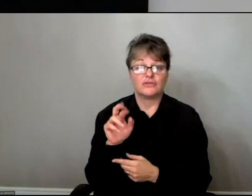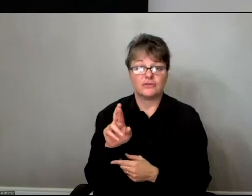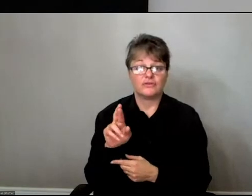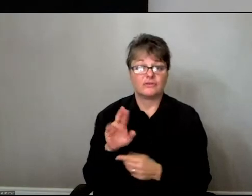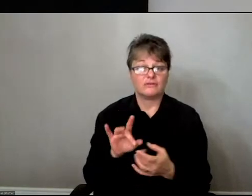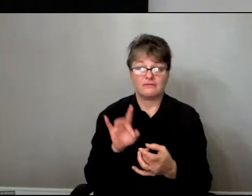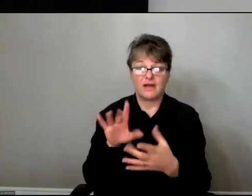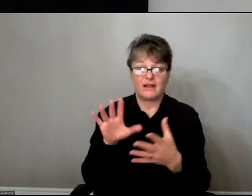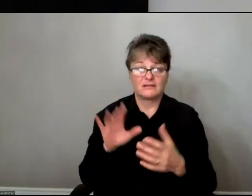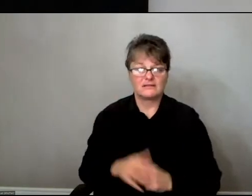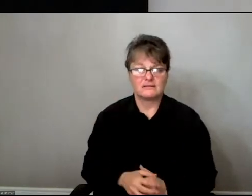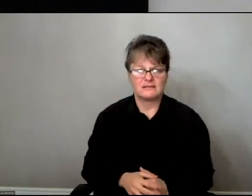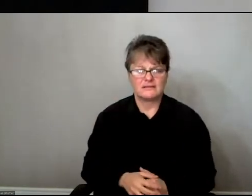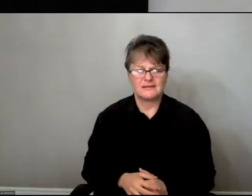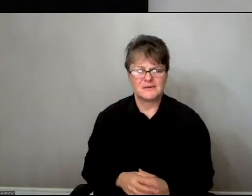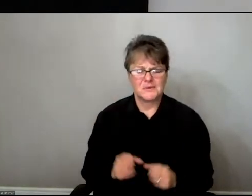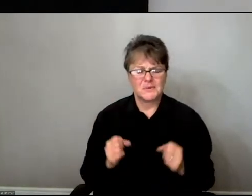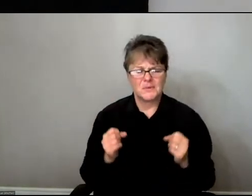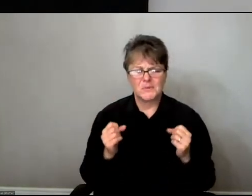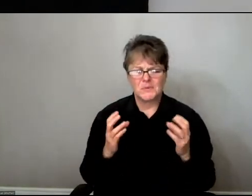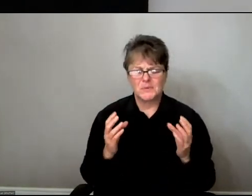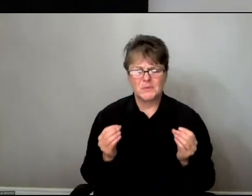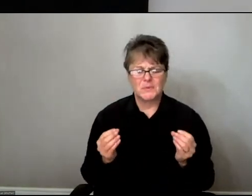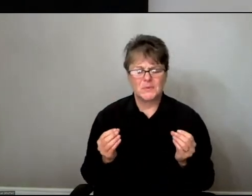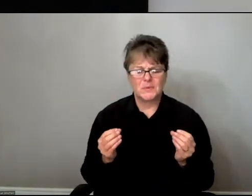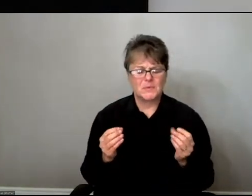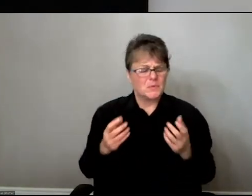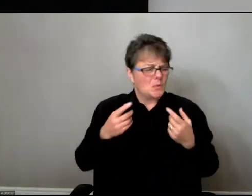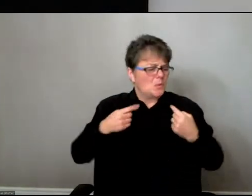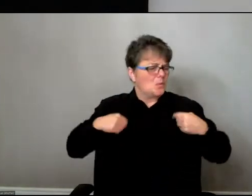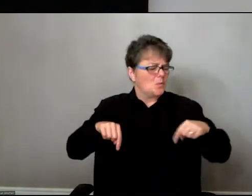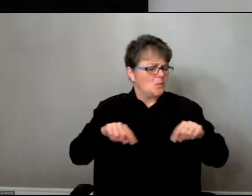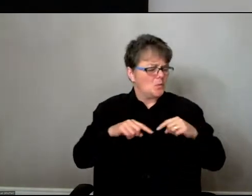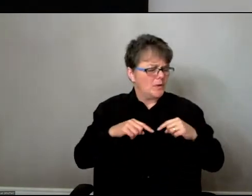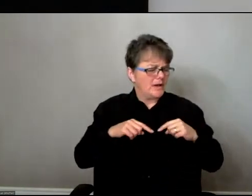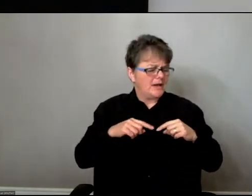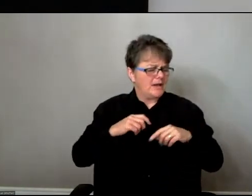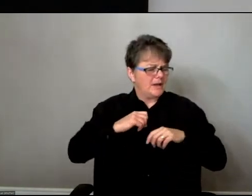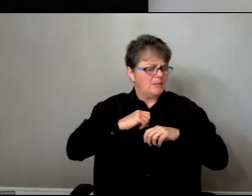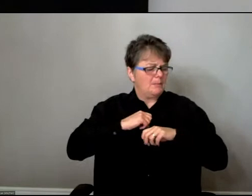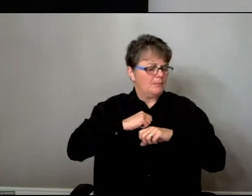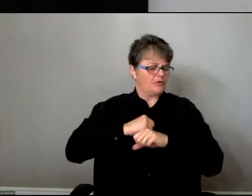So how can we protect ourselves against domestic relationship and gender-based violence?